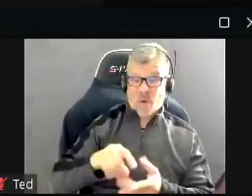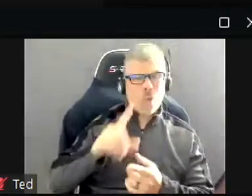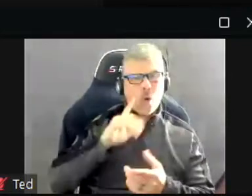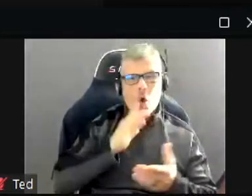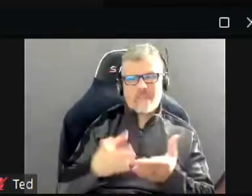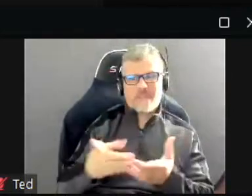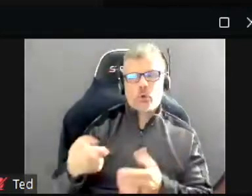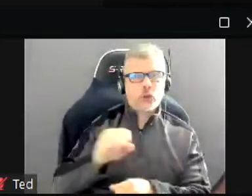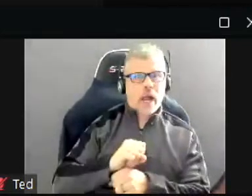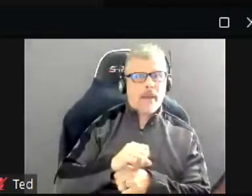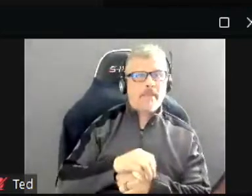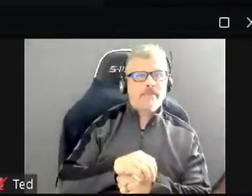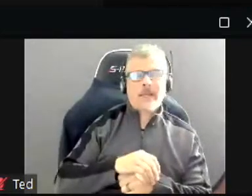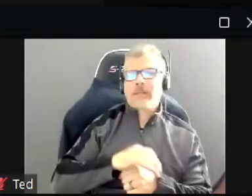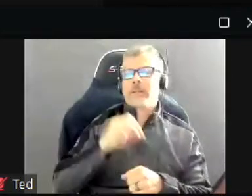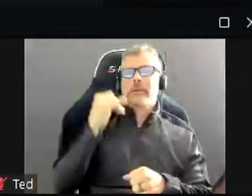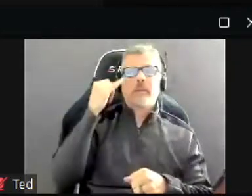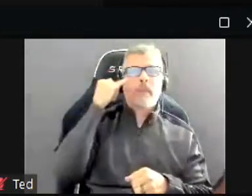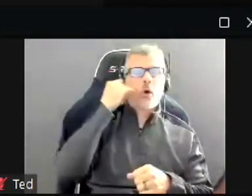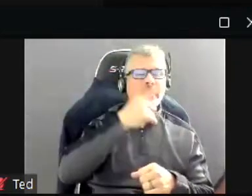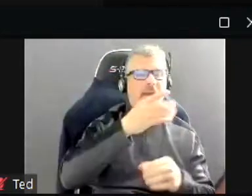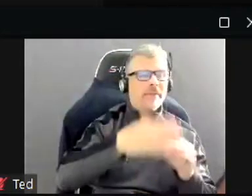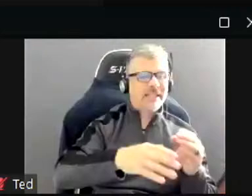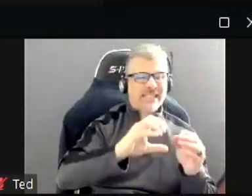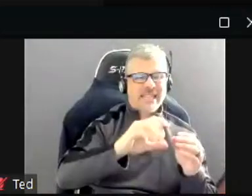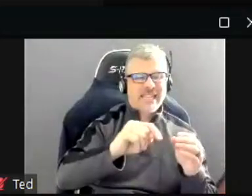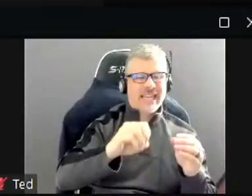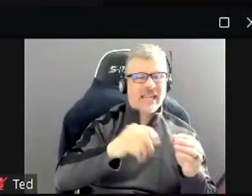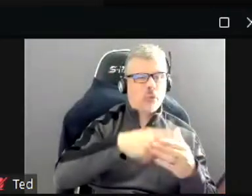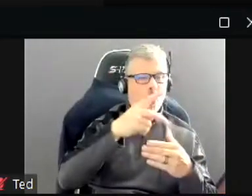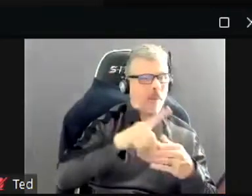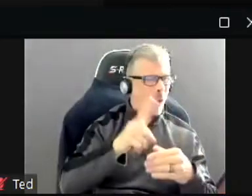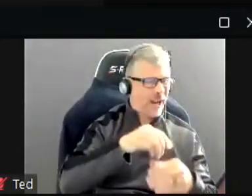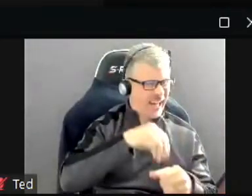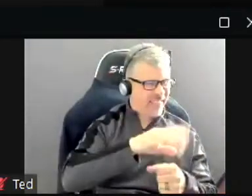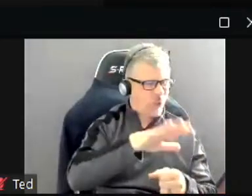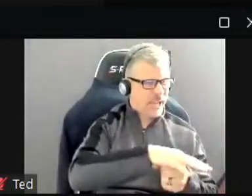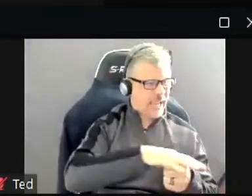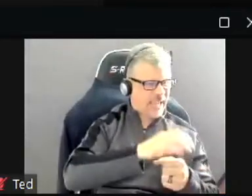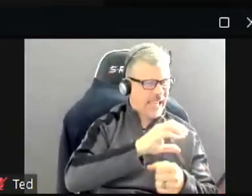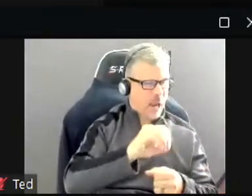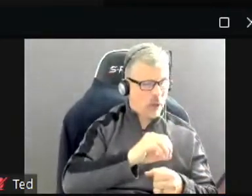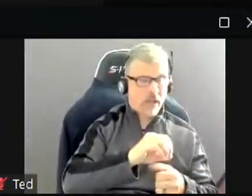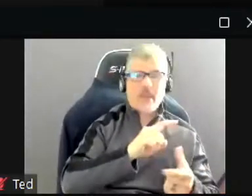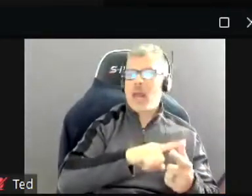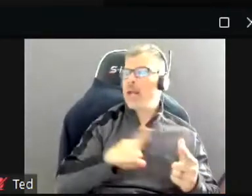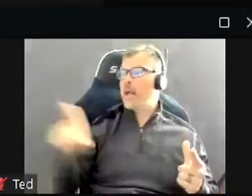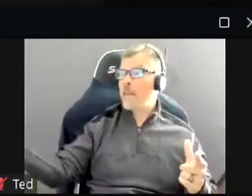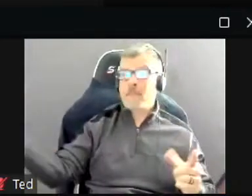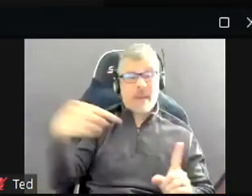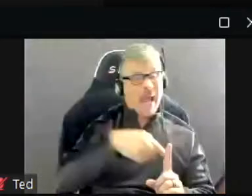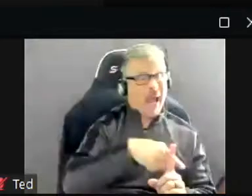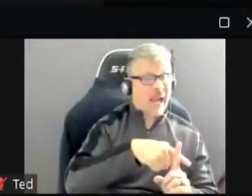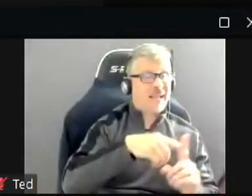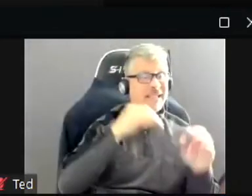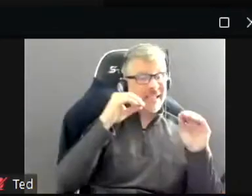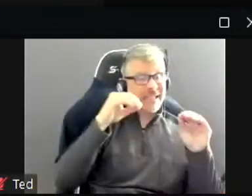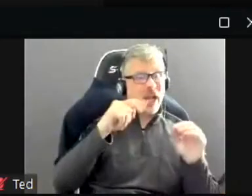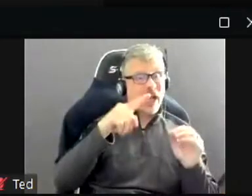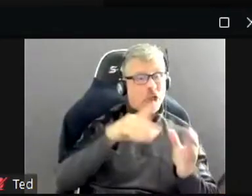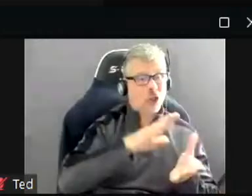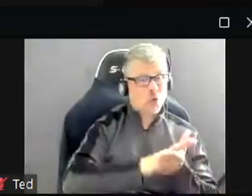don't know, they complete a CTE program in the county, the school where they are. If they come back and teach at your school, right